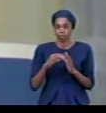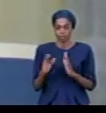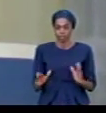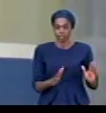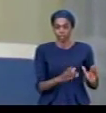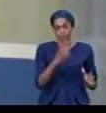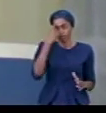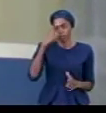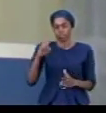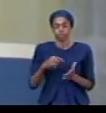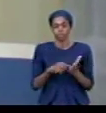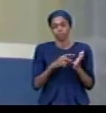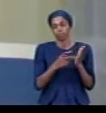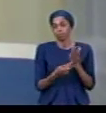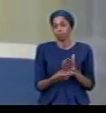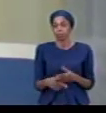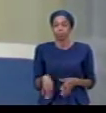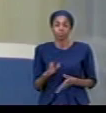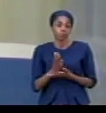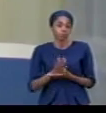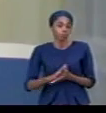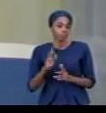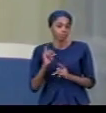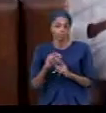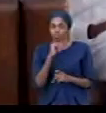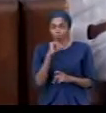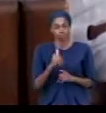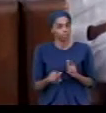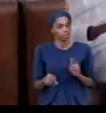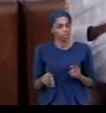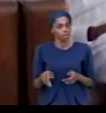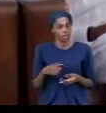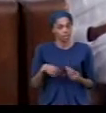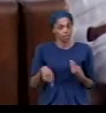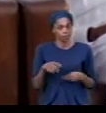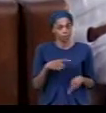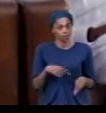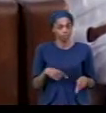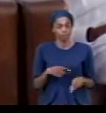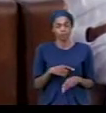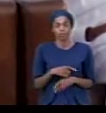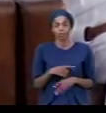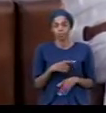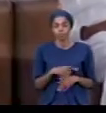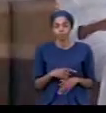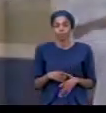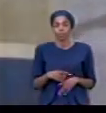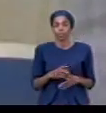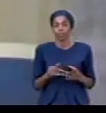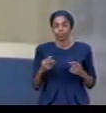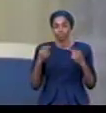us. The co-chairman is Venerable Nathaniel Ayek, is